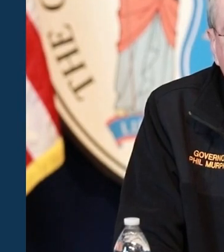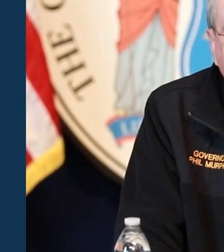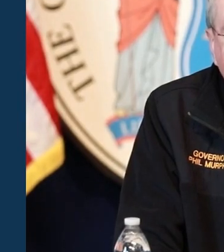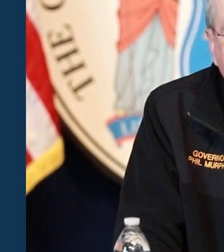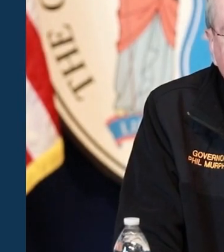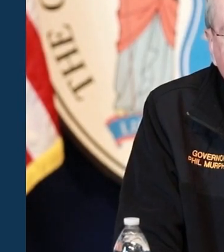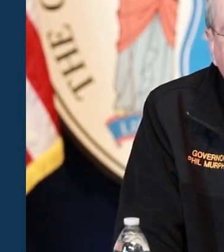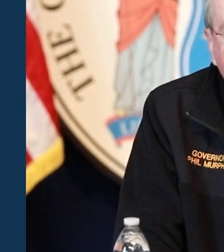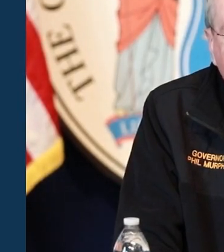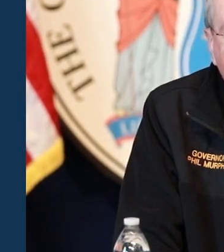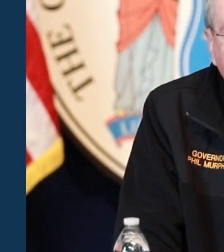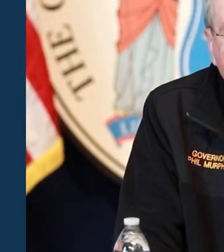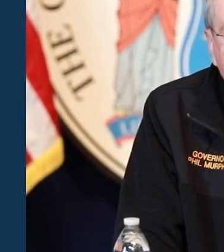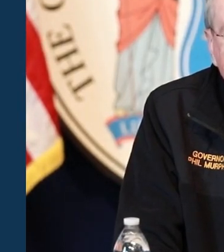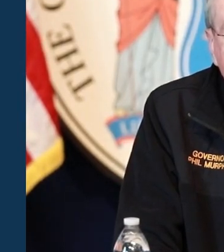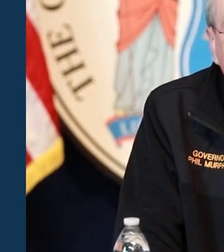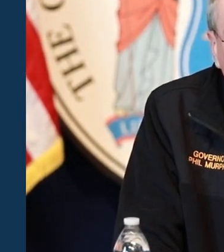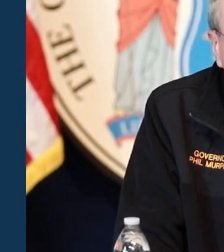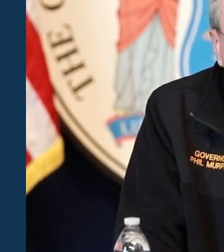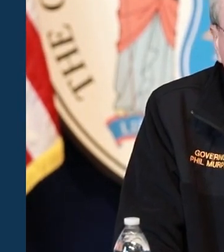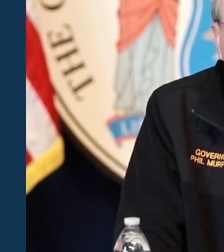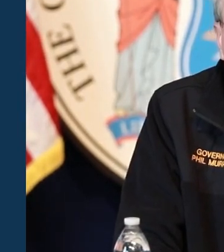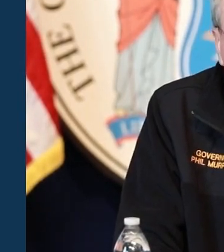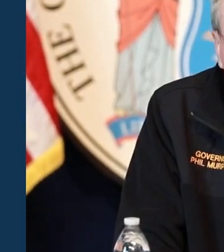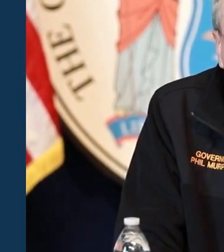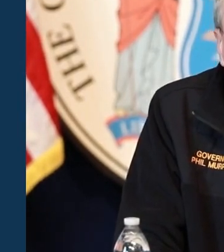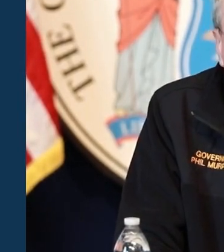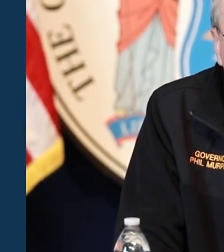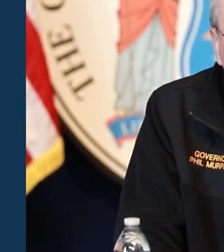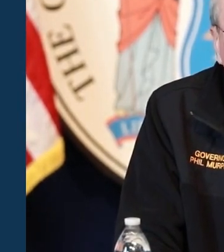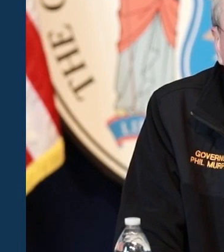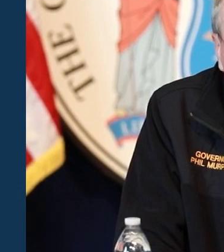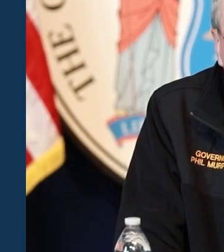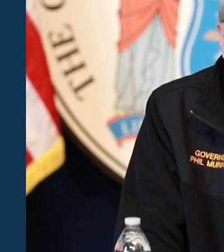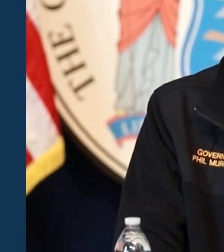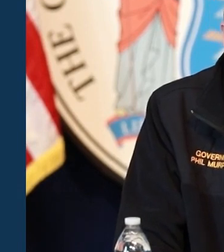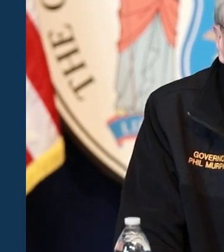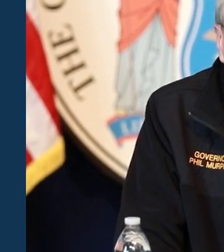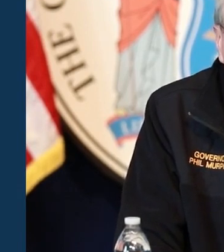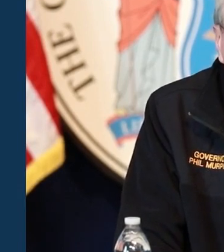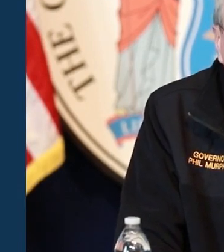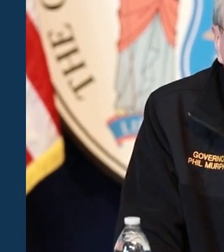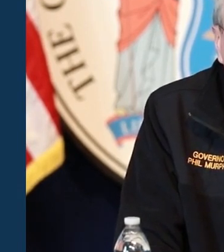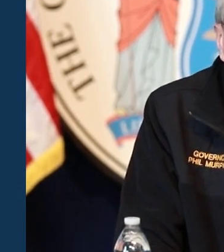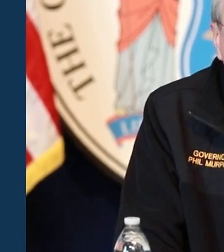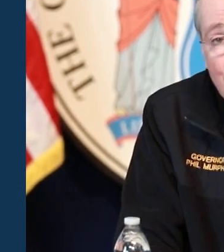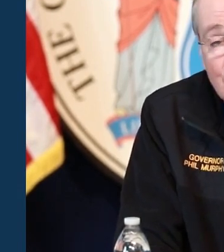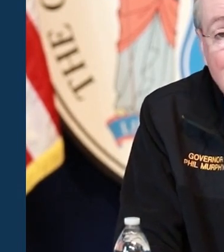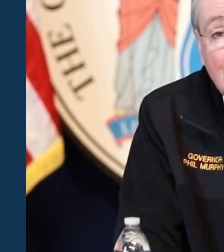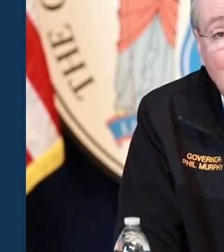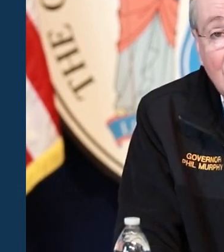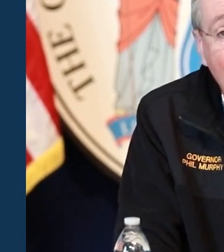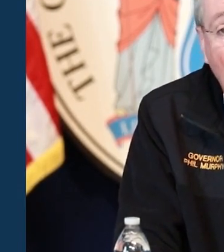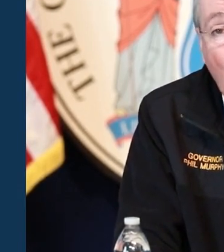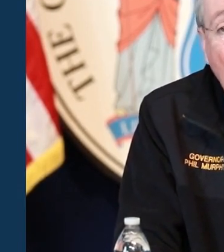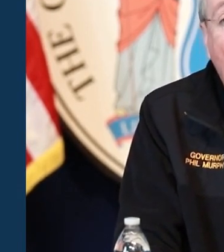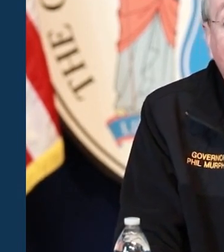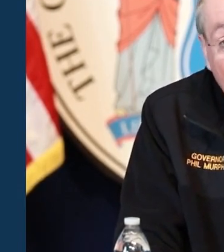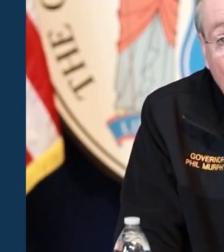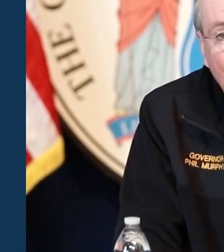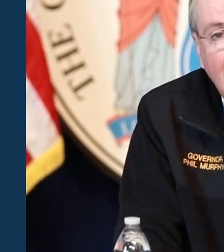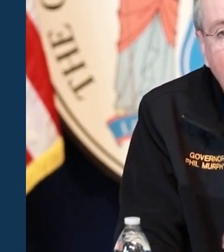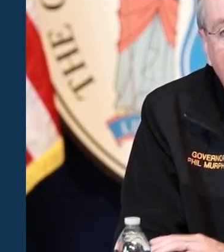like washing hands with soap and water to bigger things. Stay home, please, period. Social distancing, no matter